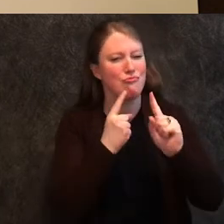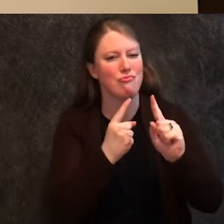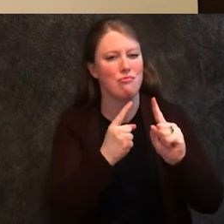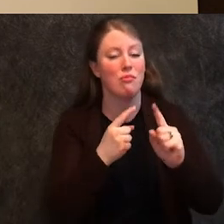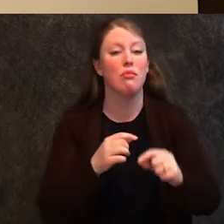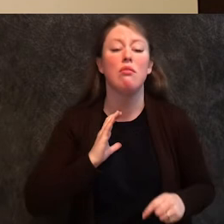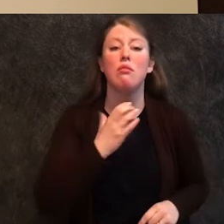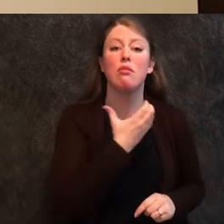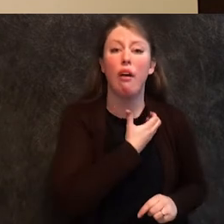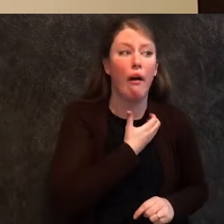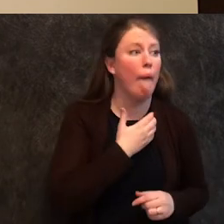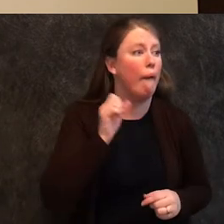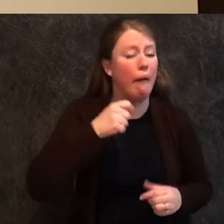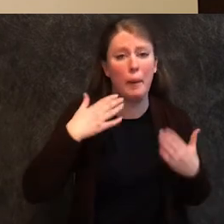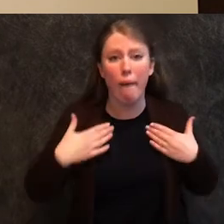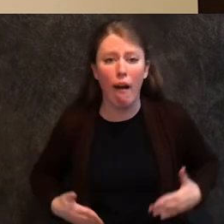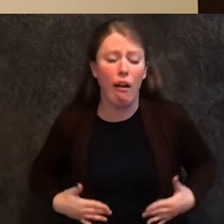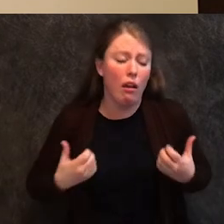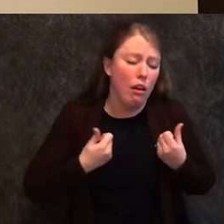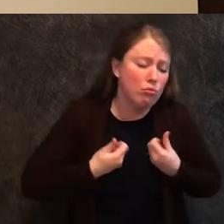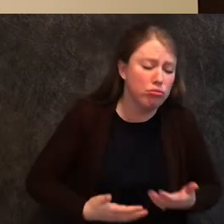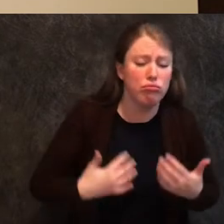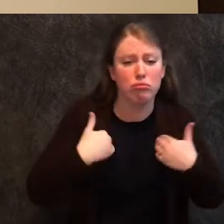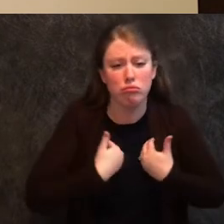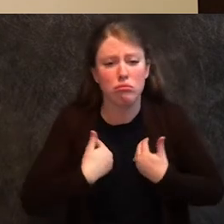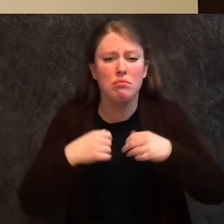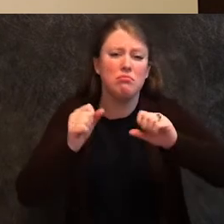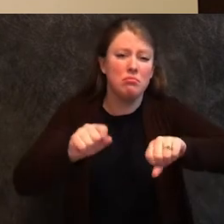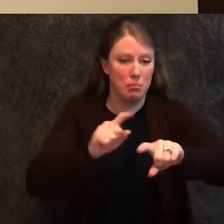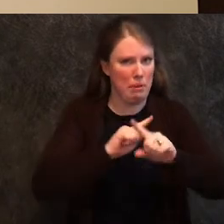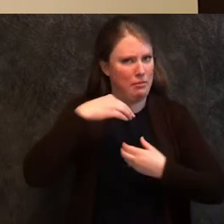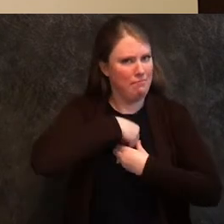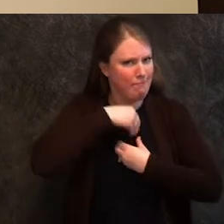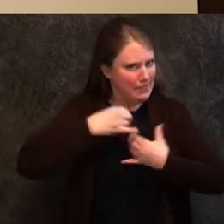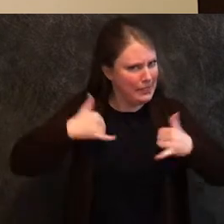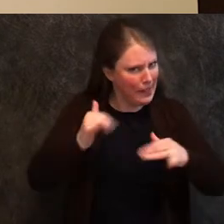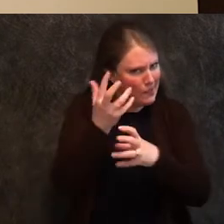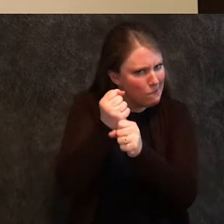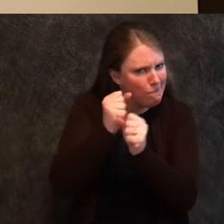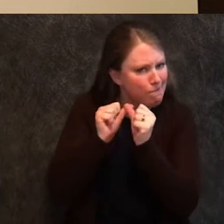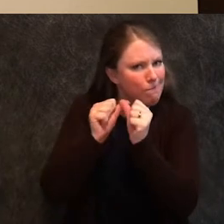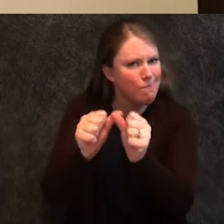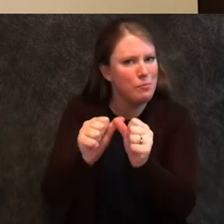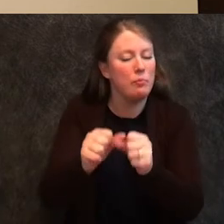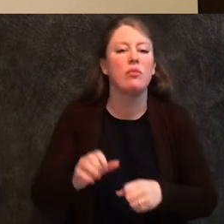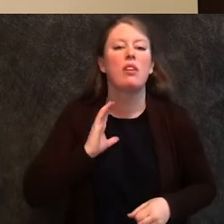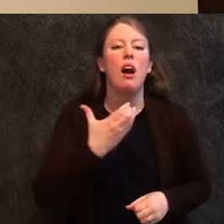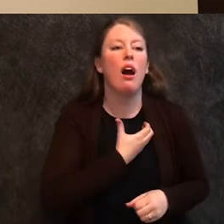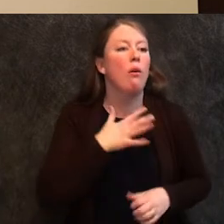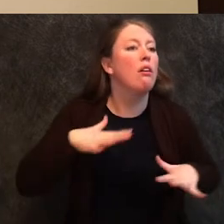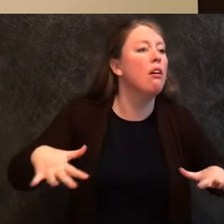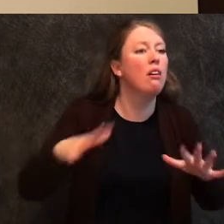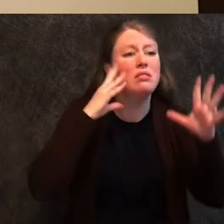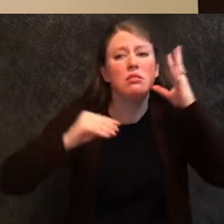wasting away, our inner self is being renewed day by day. For this light momentary affliction is preparing us for an eternal